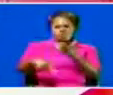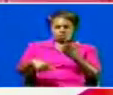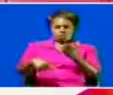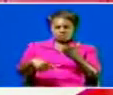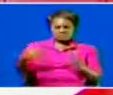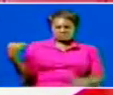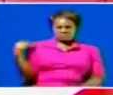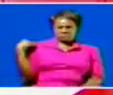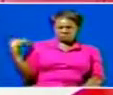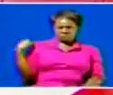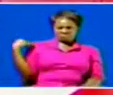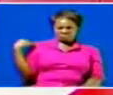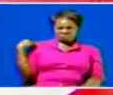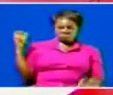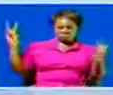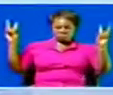be disturbing matter.